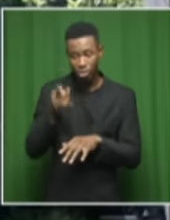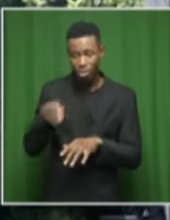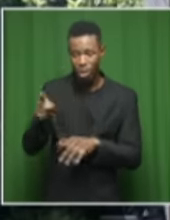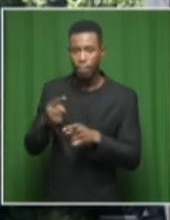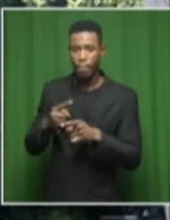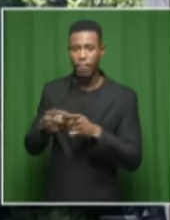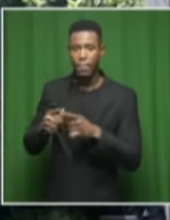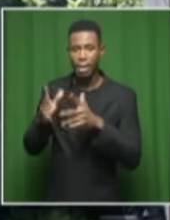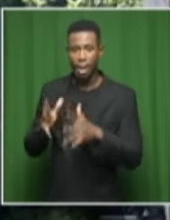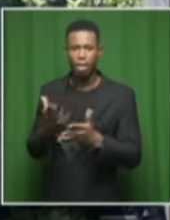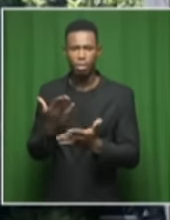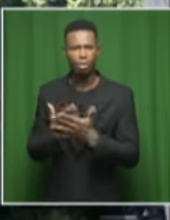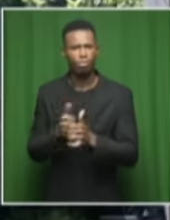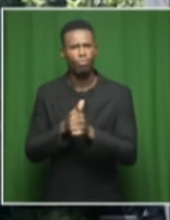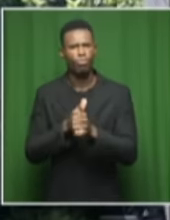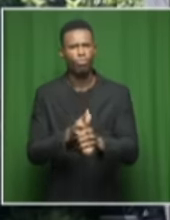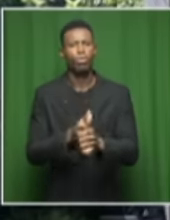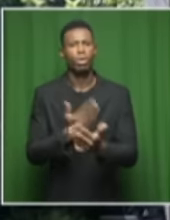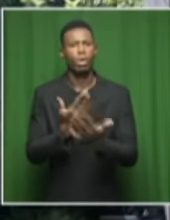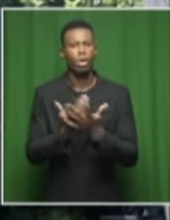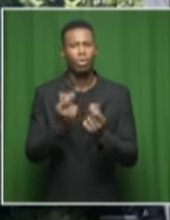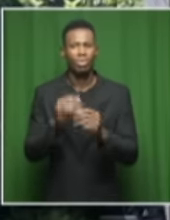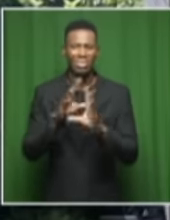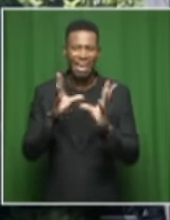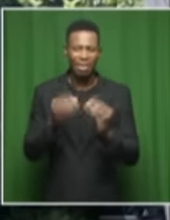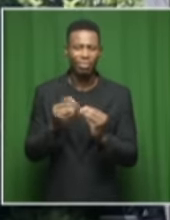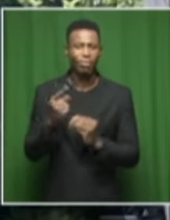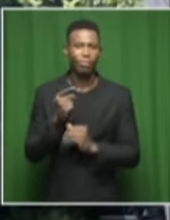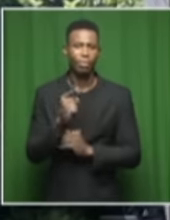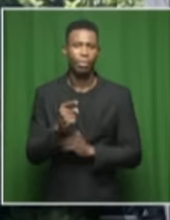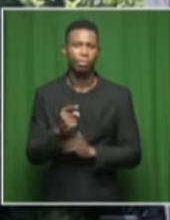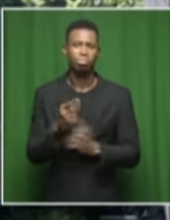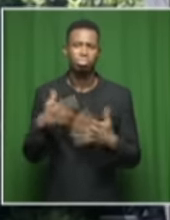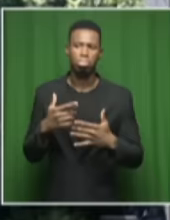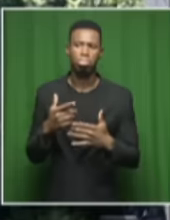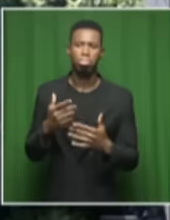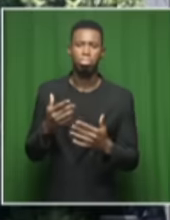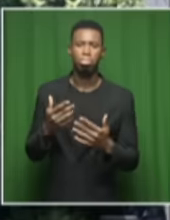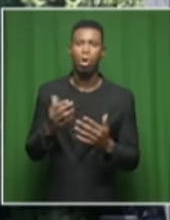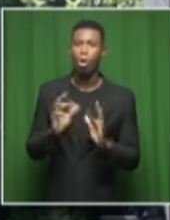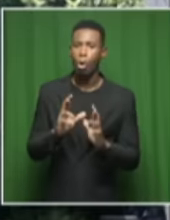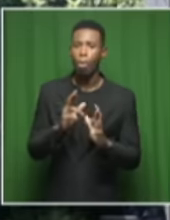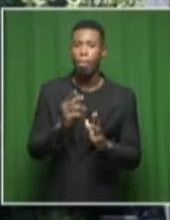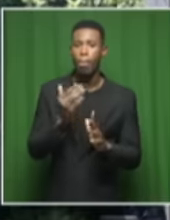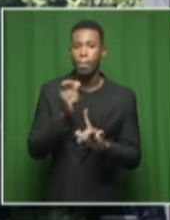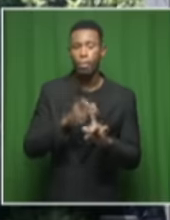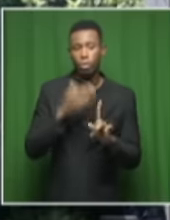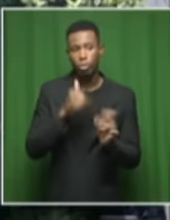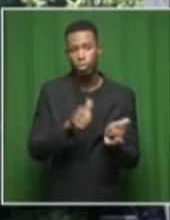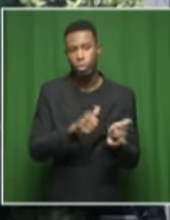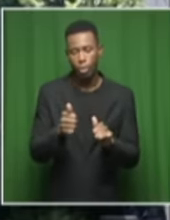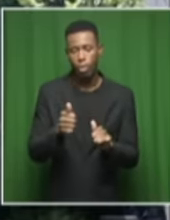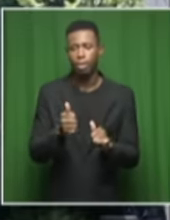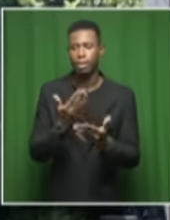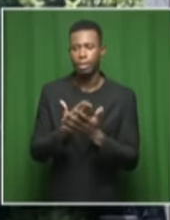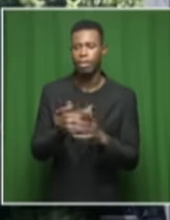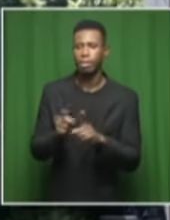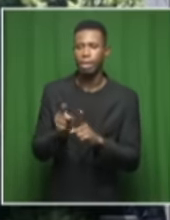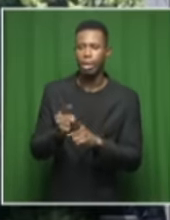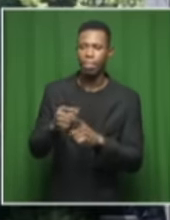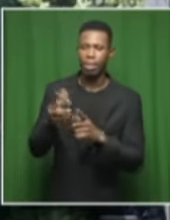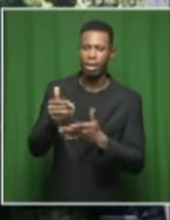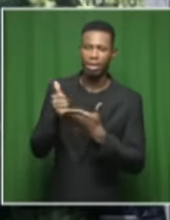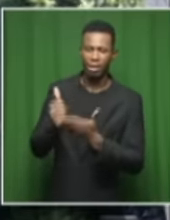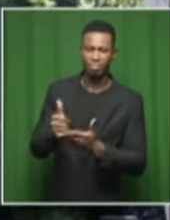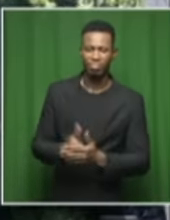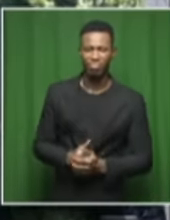anything for. So they've managed to get that right, and let's hope that whoever comes in next has got the same effect on the players. Indeed.